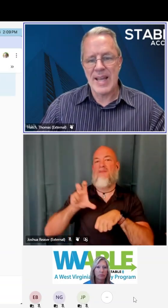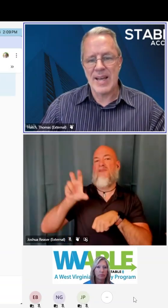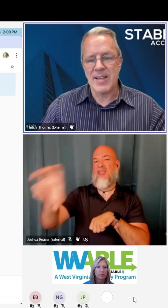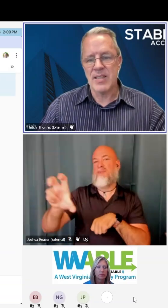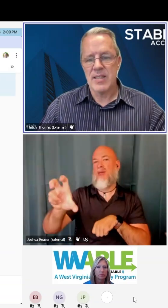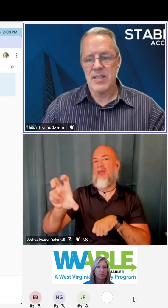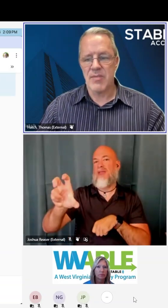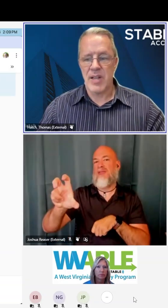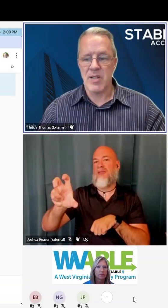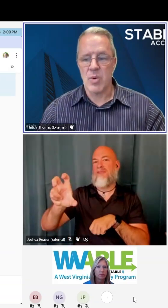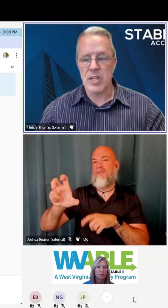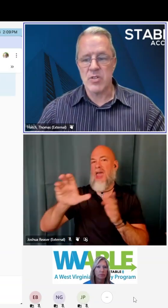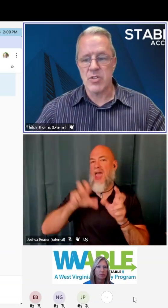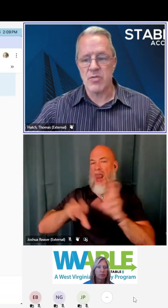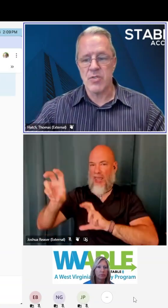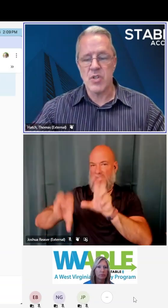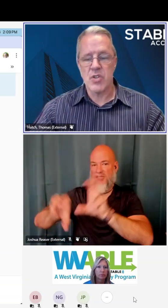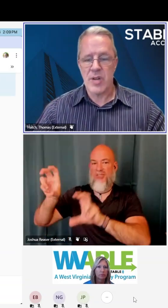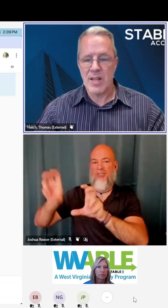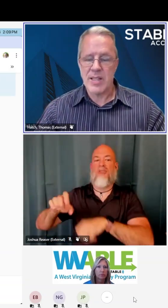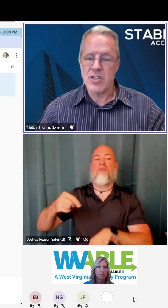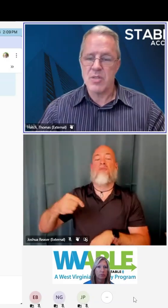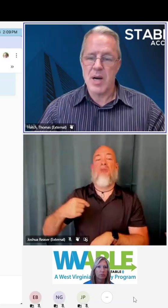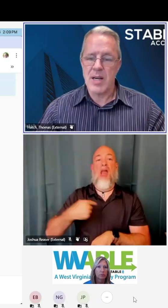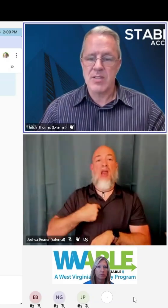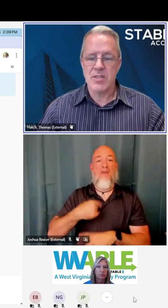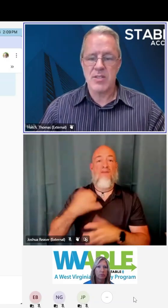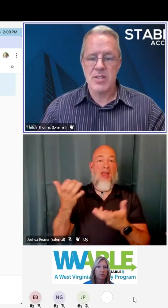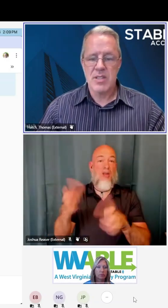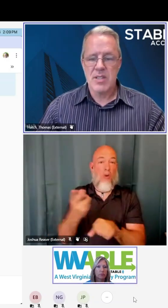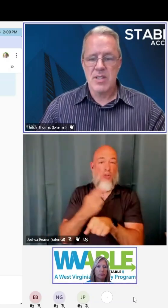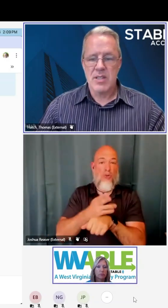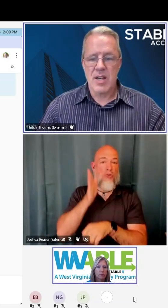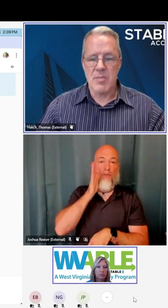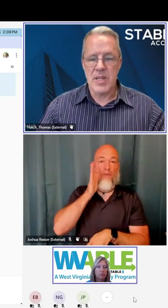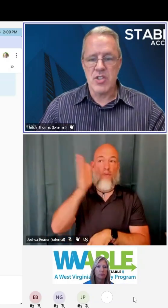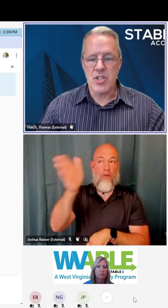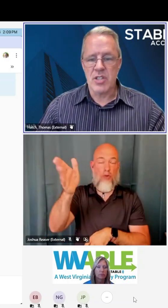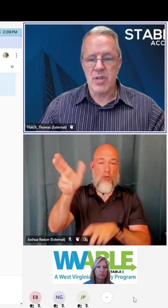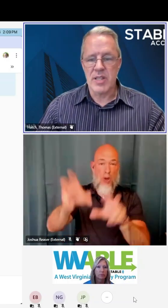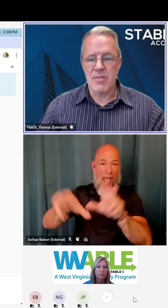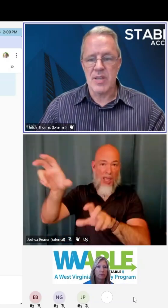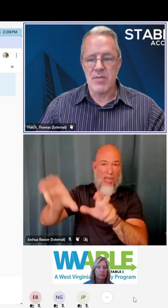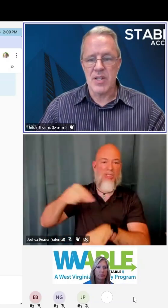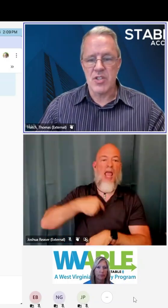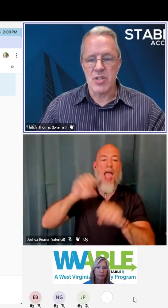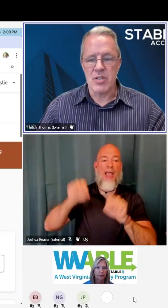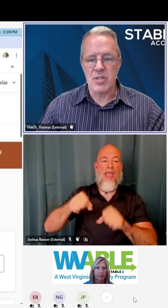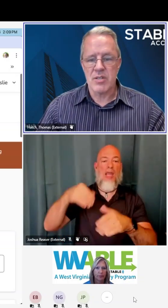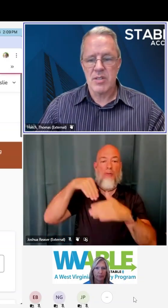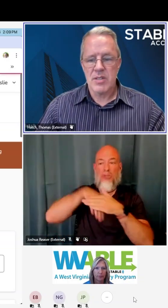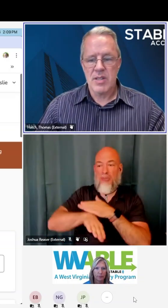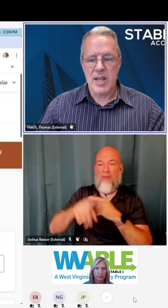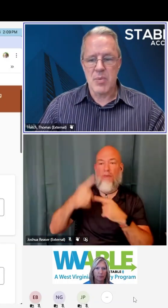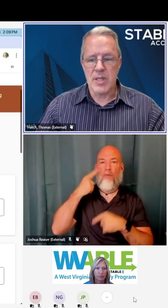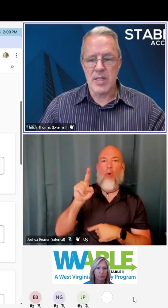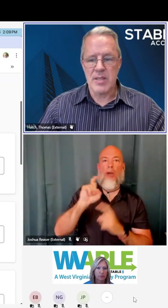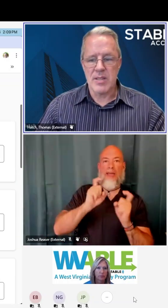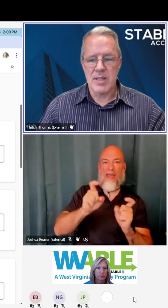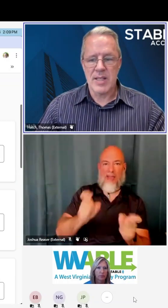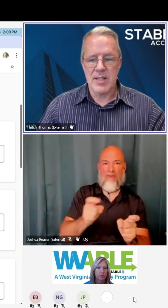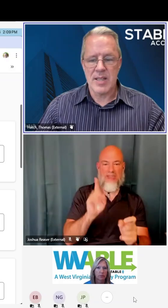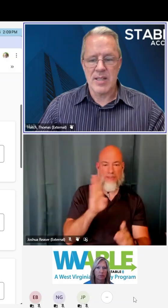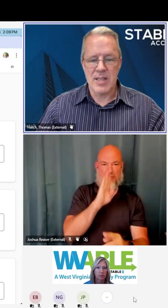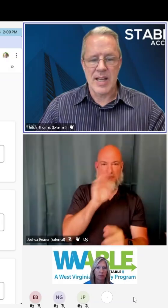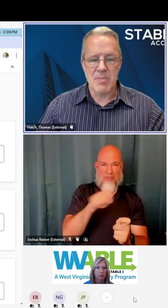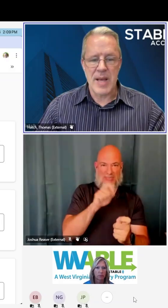I can, if I didn't want to use the future allocation box, come in just for the gifting feature and put